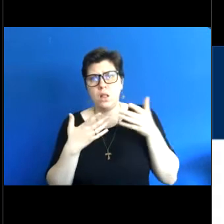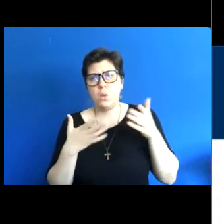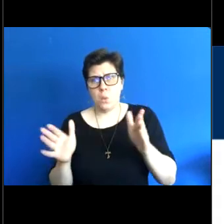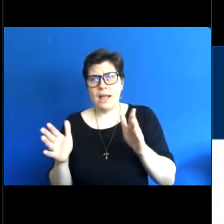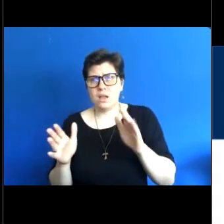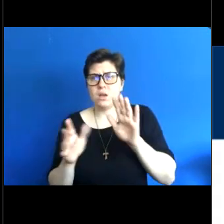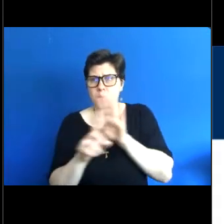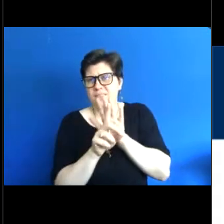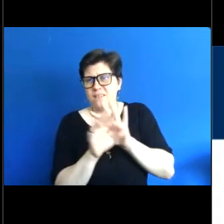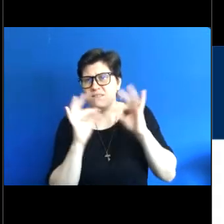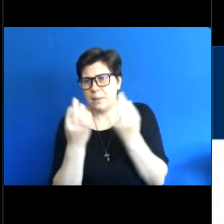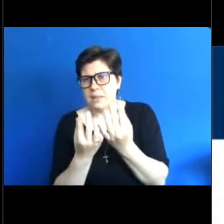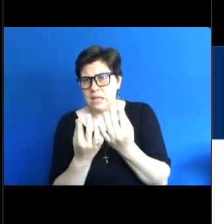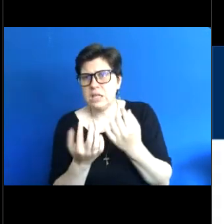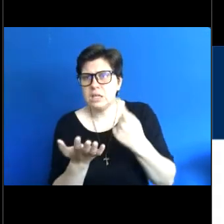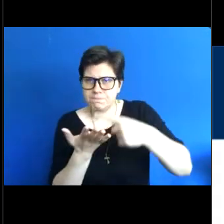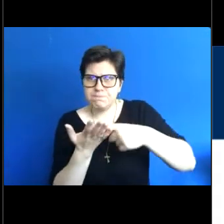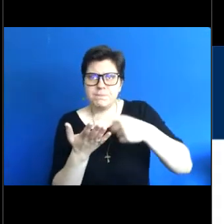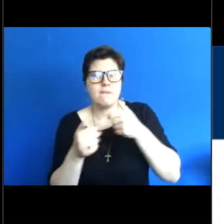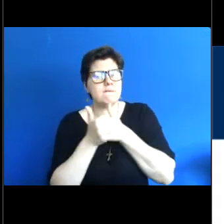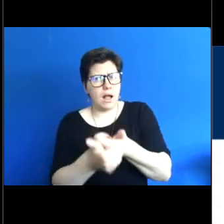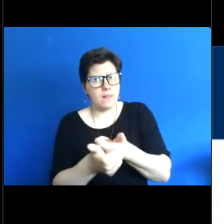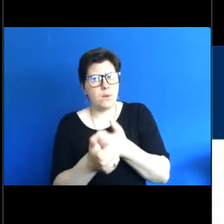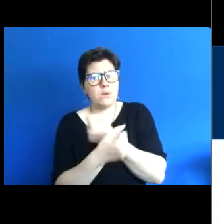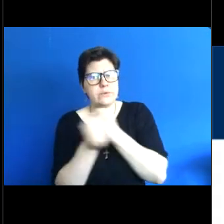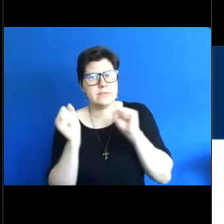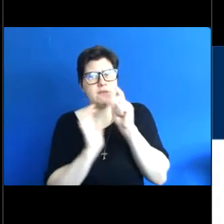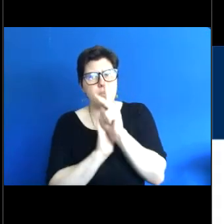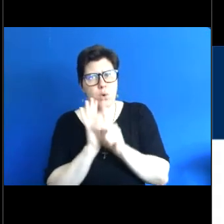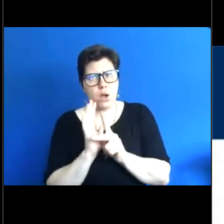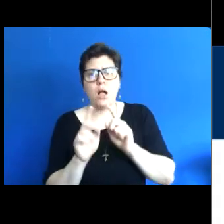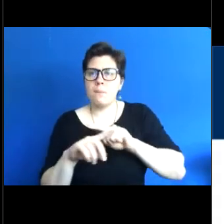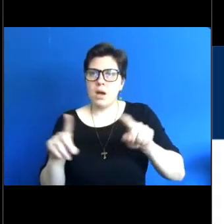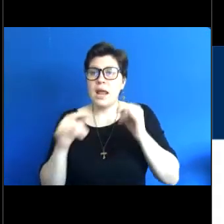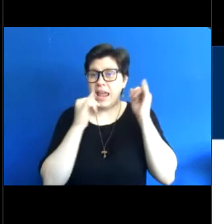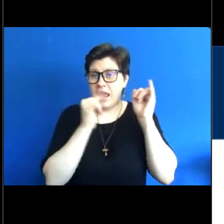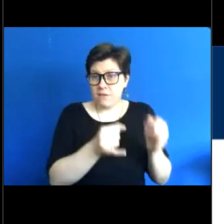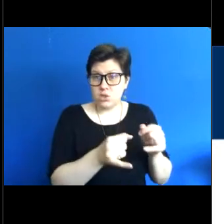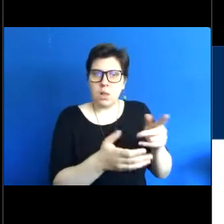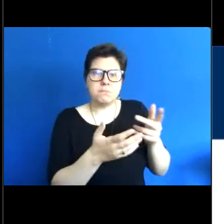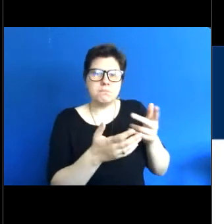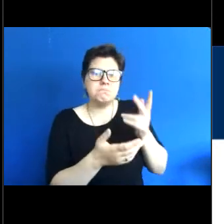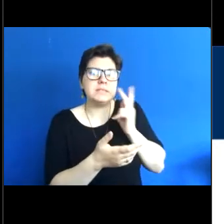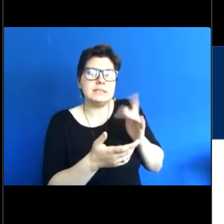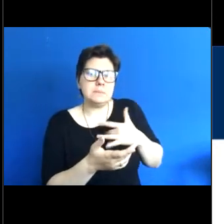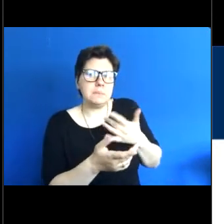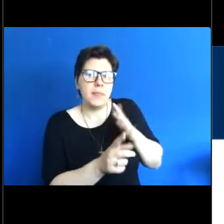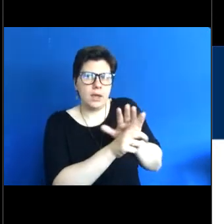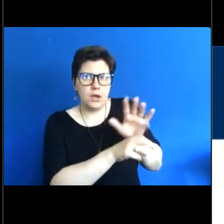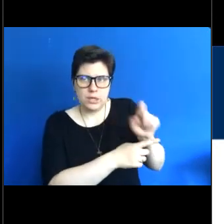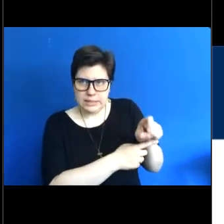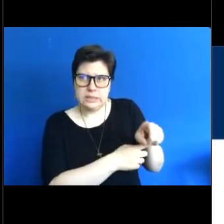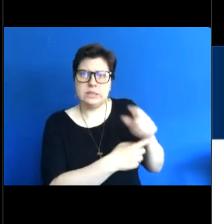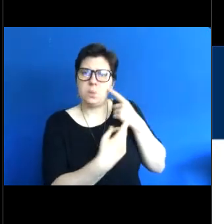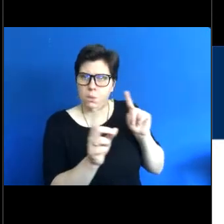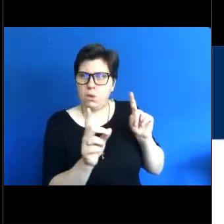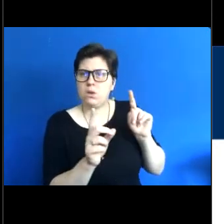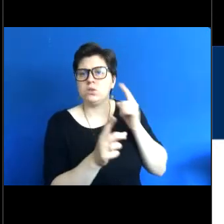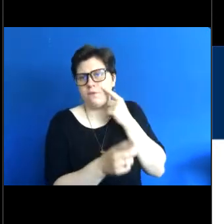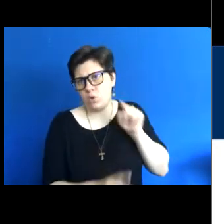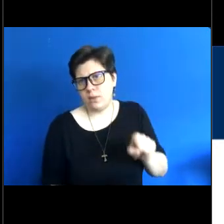all follow the safety protocols, but also looking at the individual child and what might work for him or her in